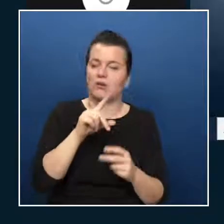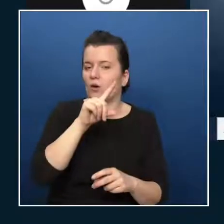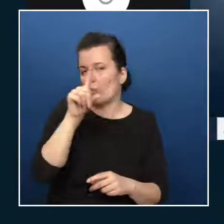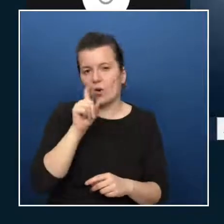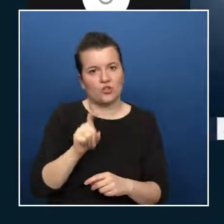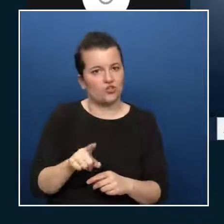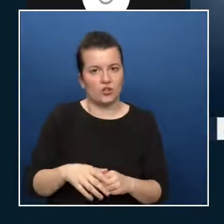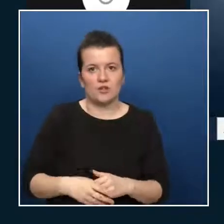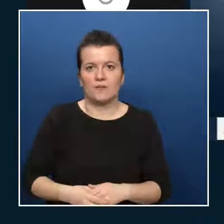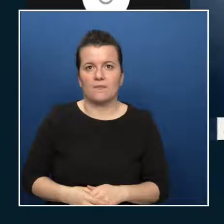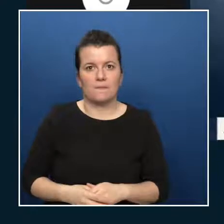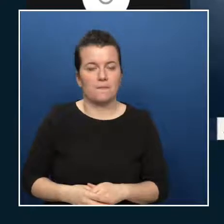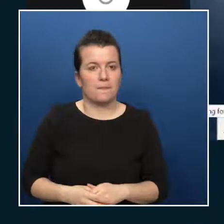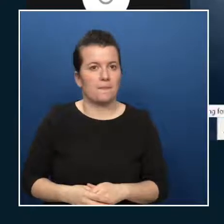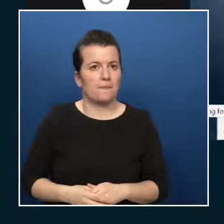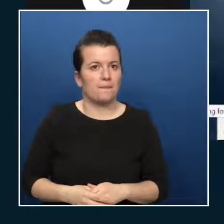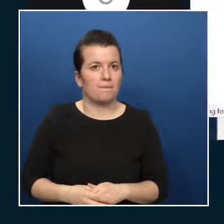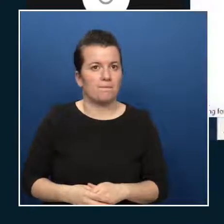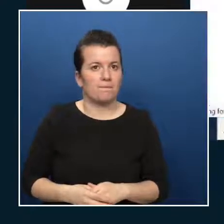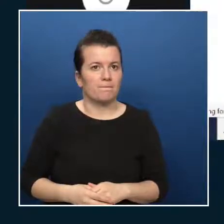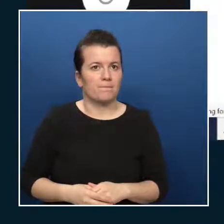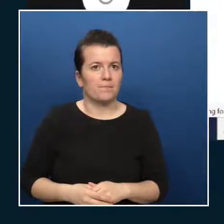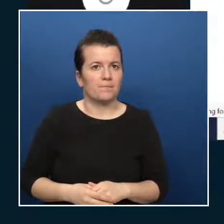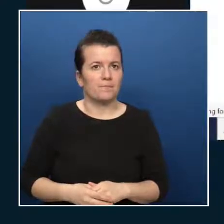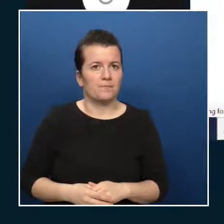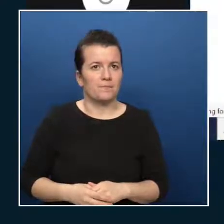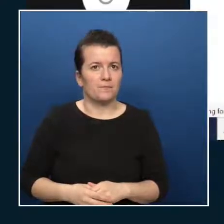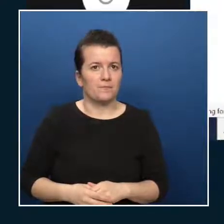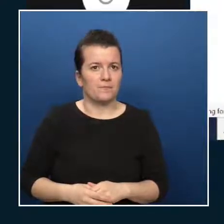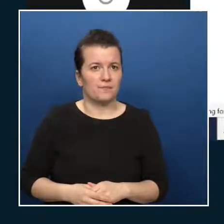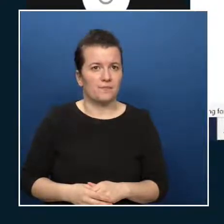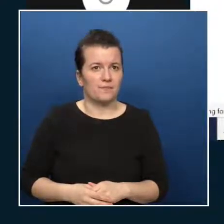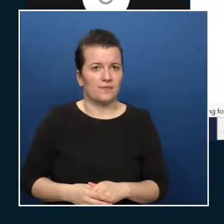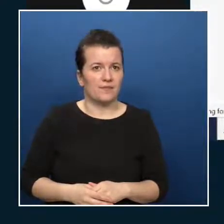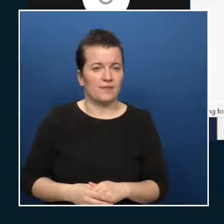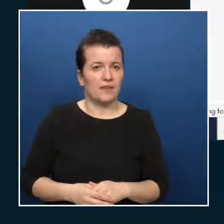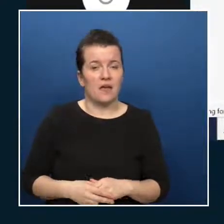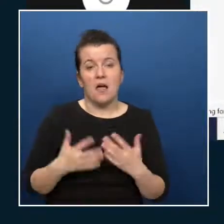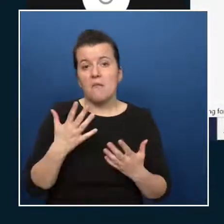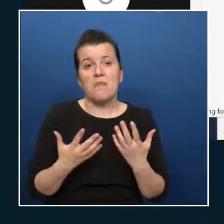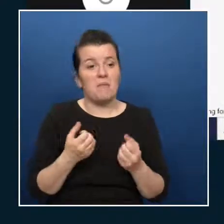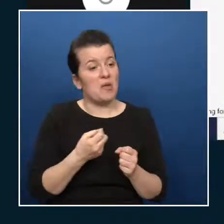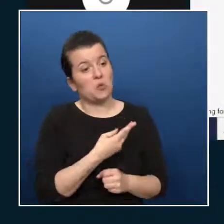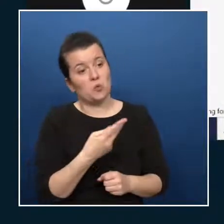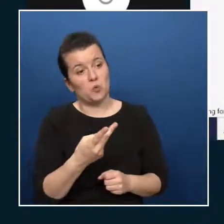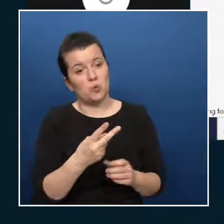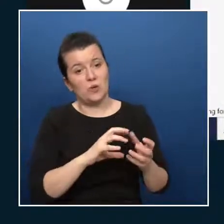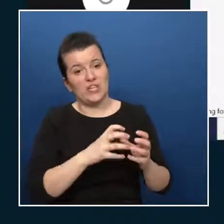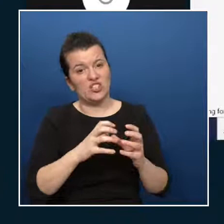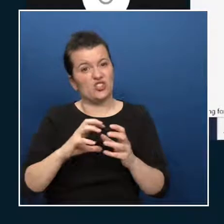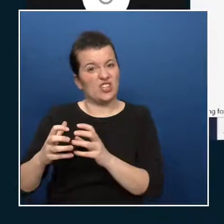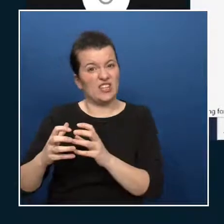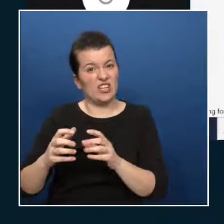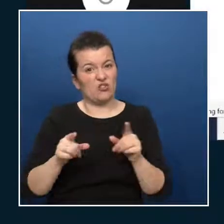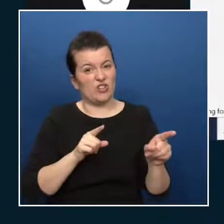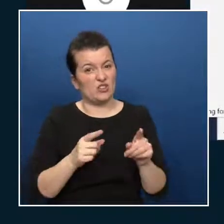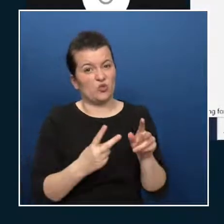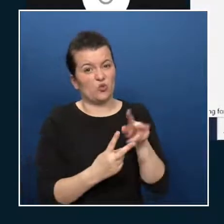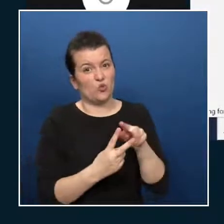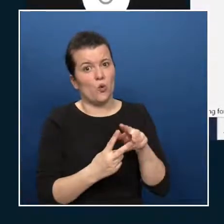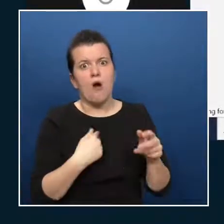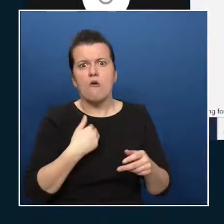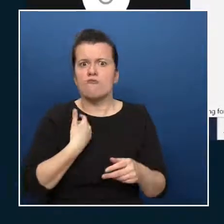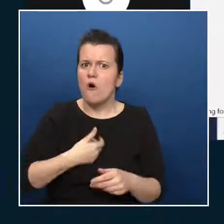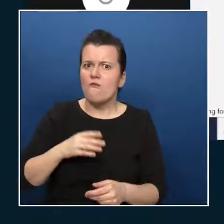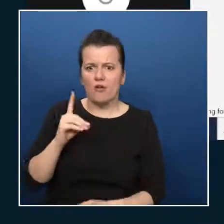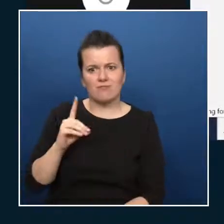if you're starting out, you'll probably have just maybe 2 founding engineers. You do not want to spend time on DevOps. You do